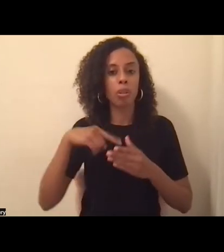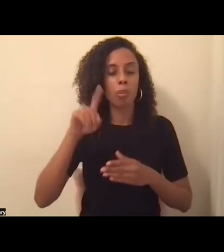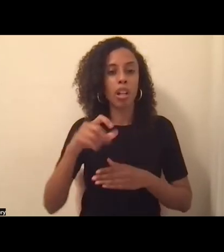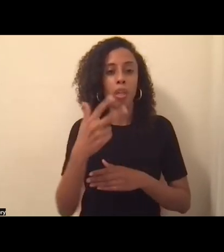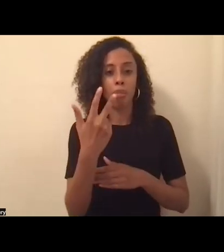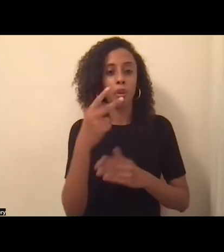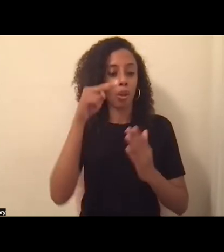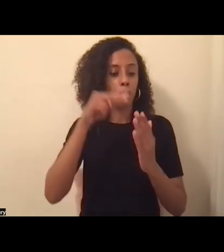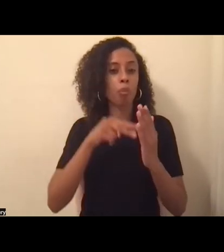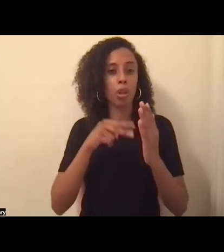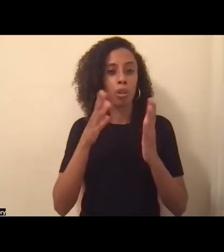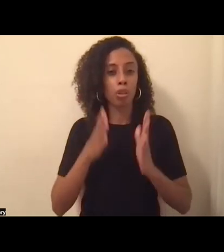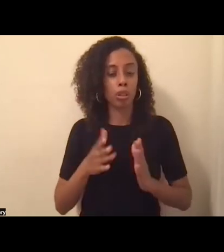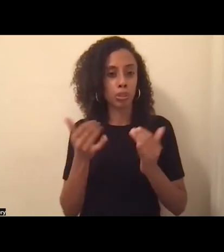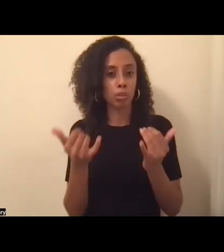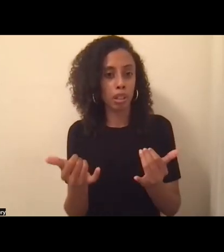today.